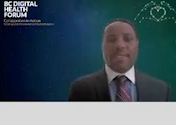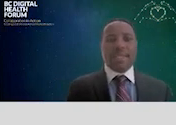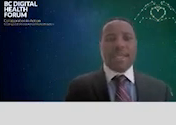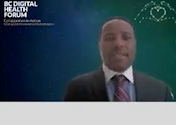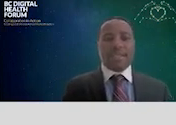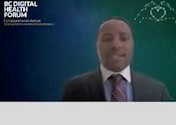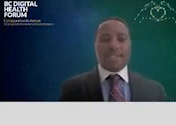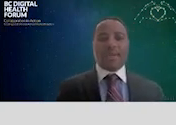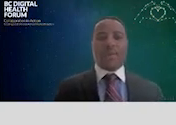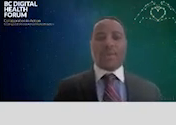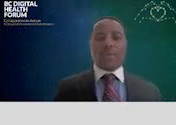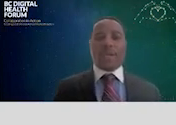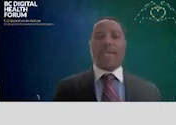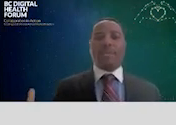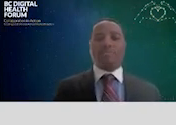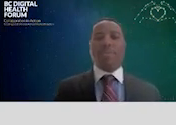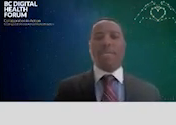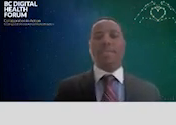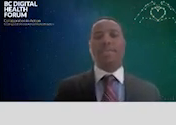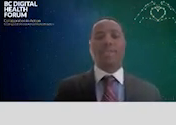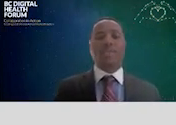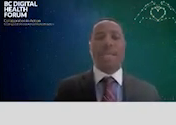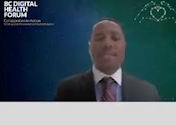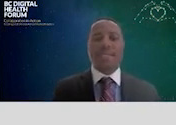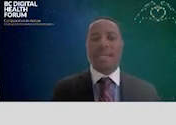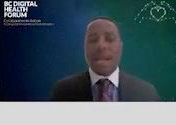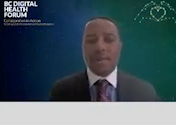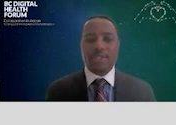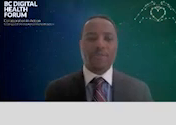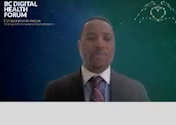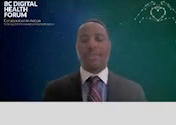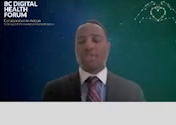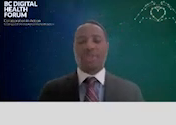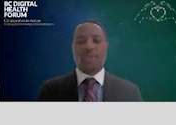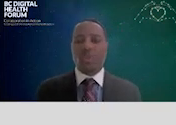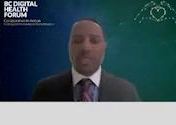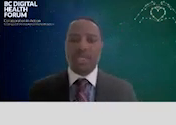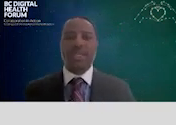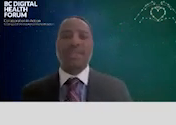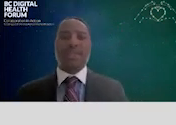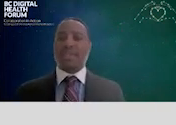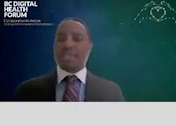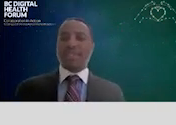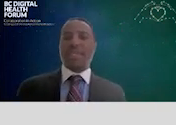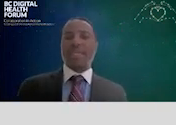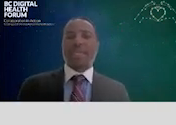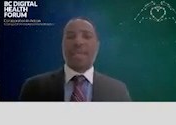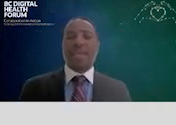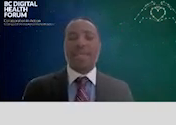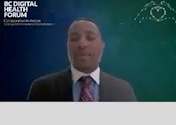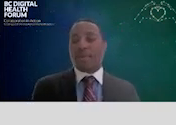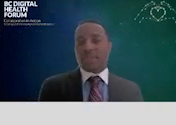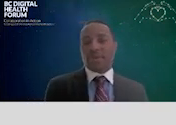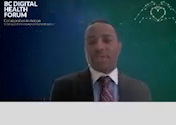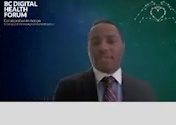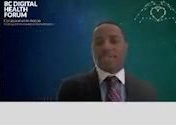like I indicated, this is where primary care clinics will enter the hours of operation, who's working in their clinic.